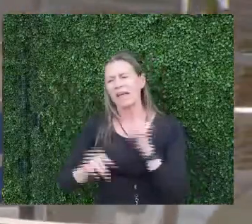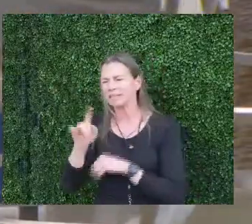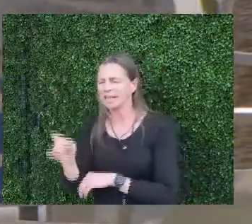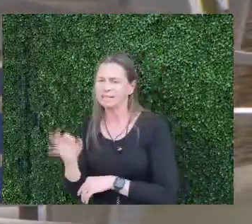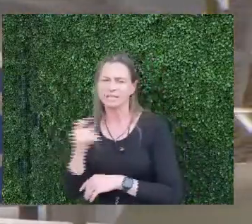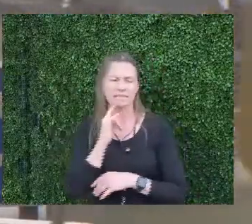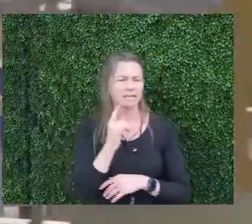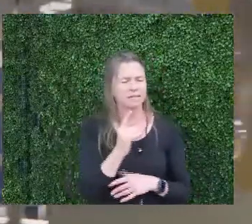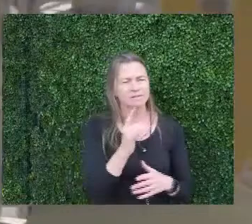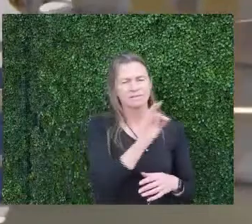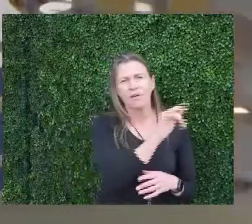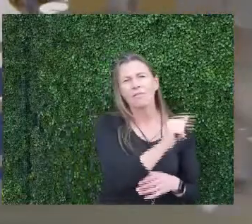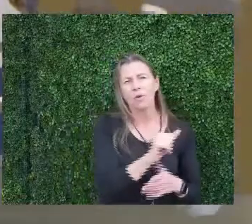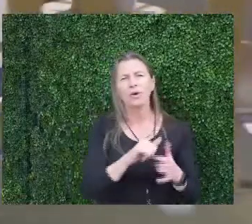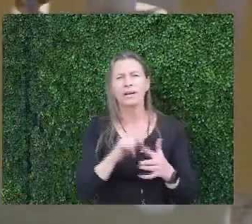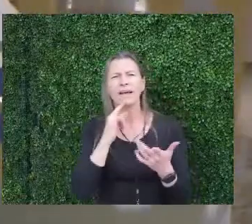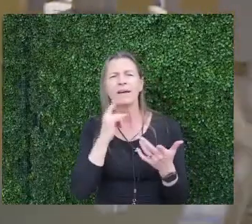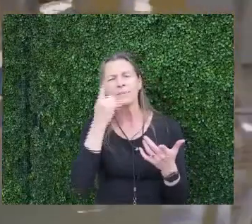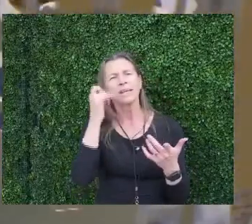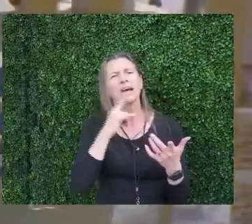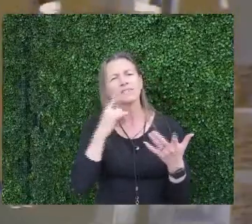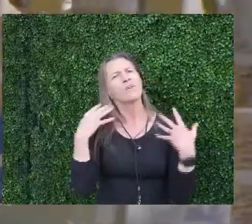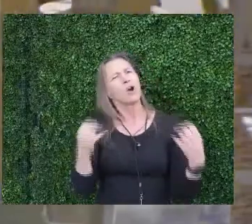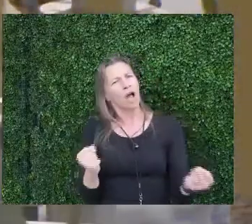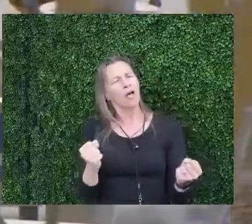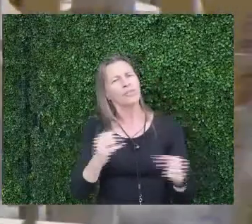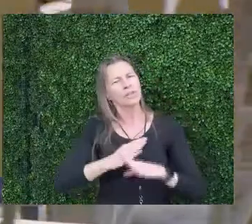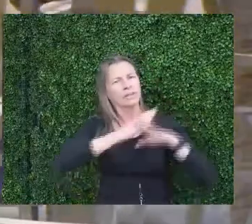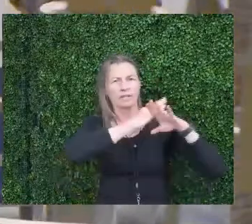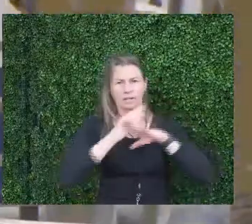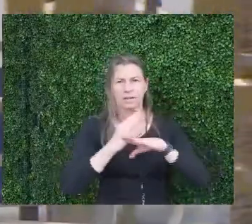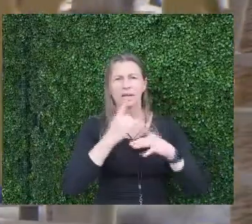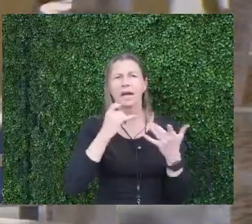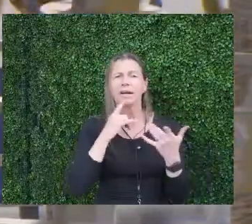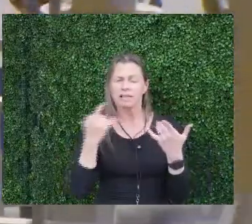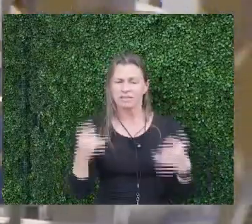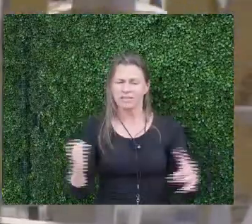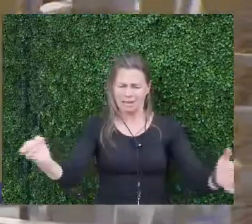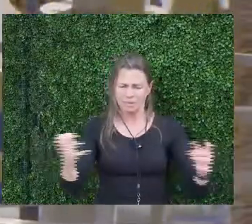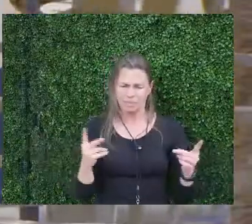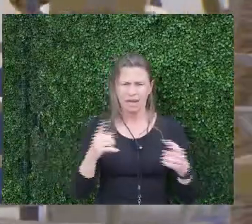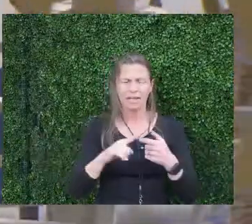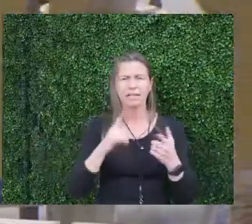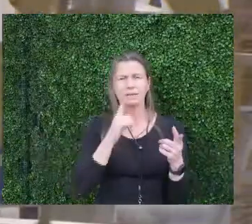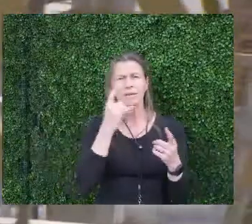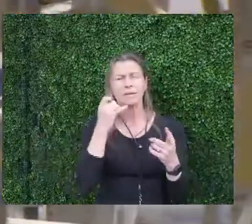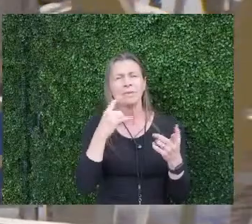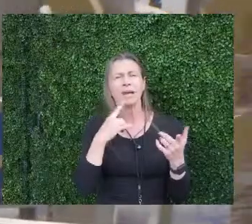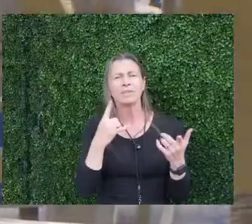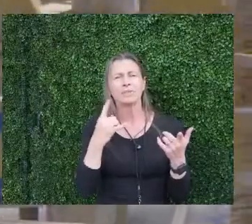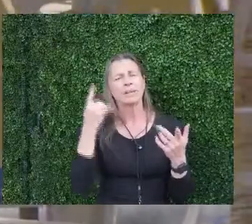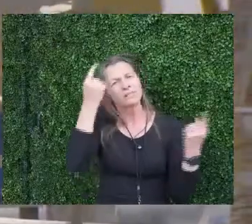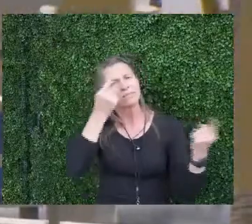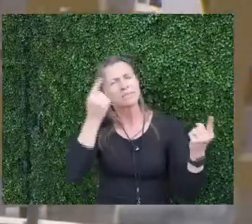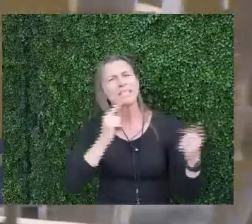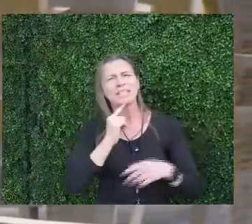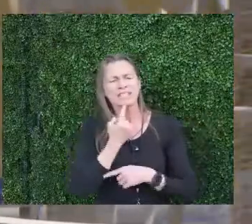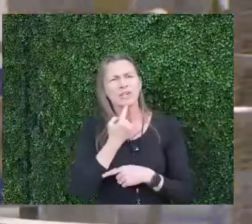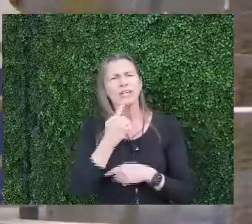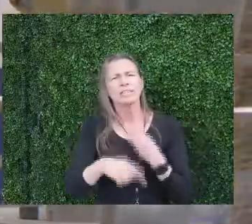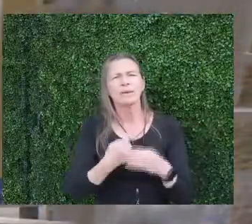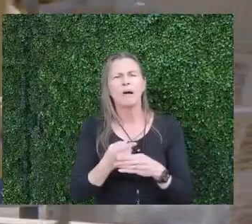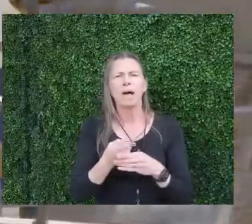it's coming roaring back as a consequence because we've tamed this virus substantially. And so that's an important moment to